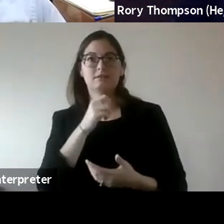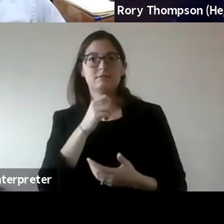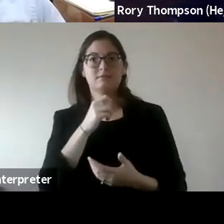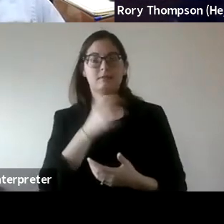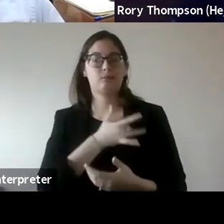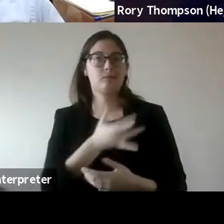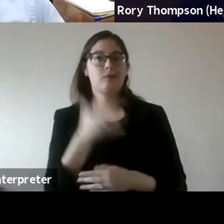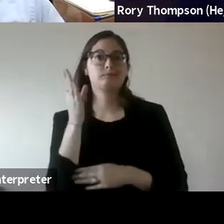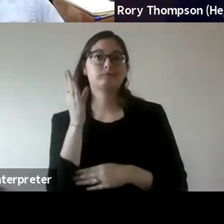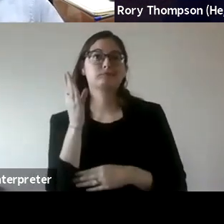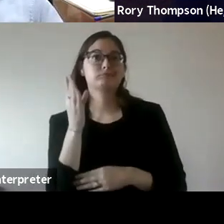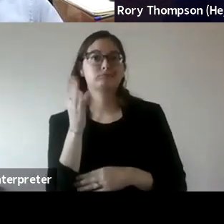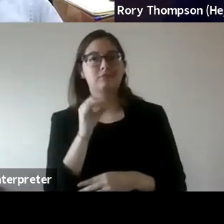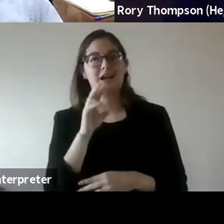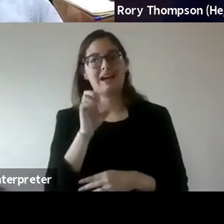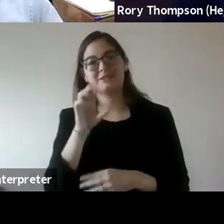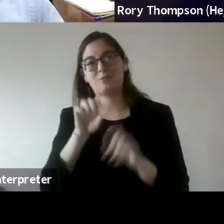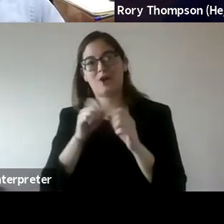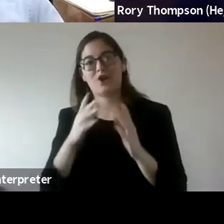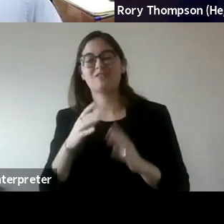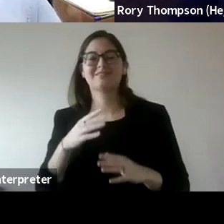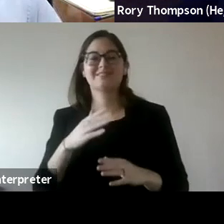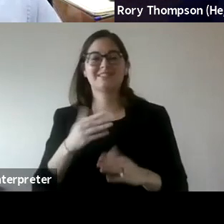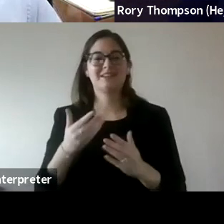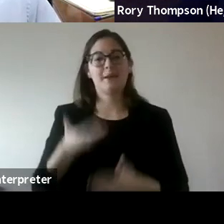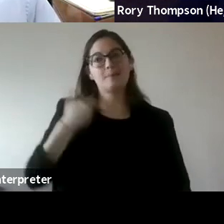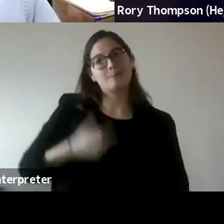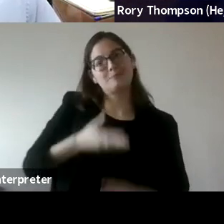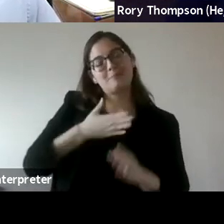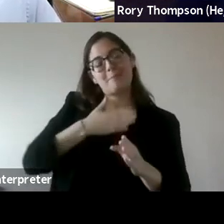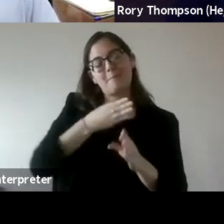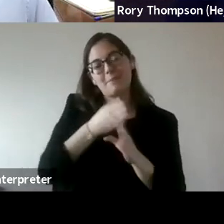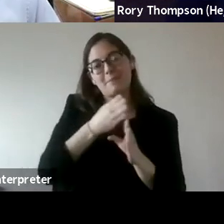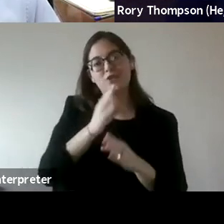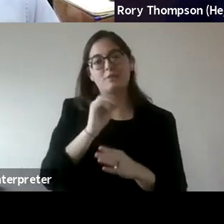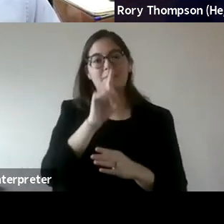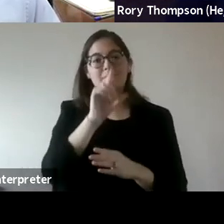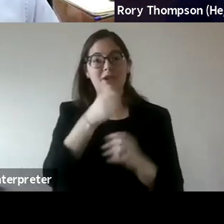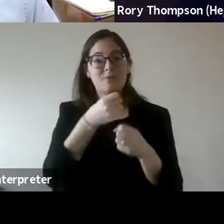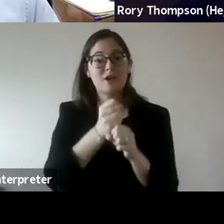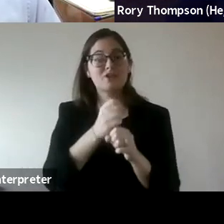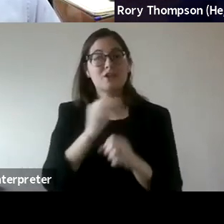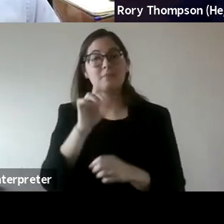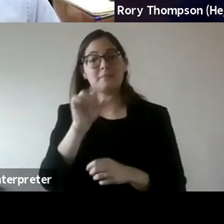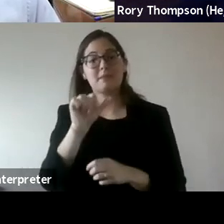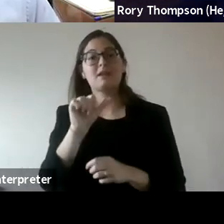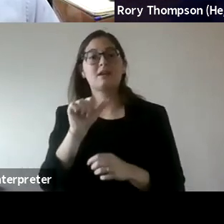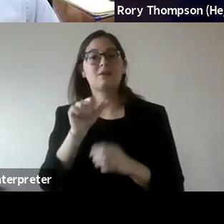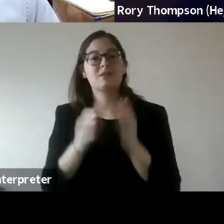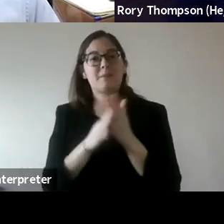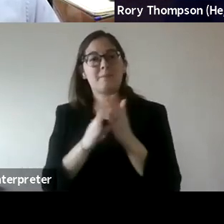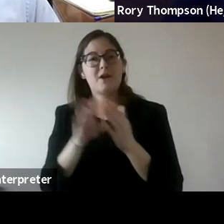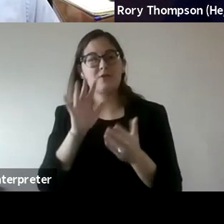do for icebreakers. My major is media production and media studies with a minor in film studies. I'm from Jacksonville,